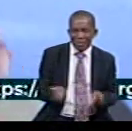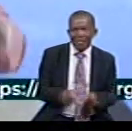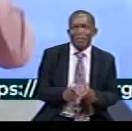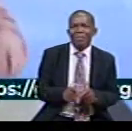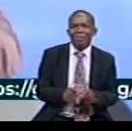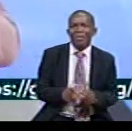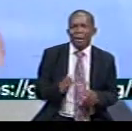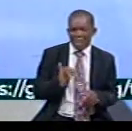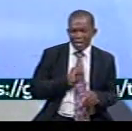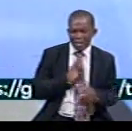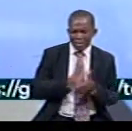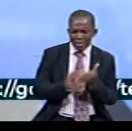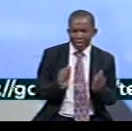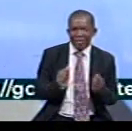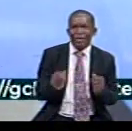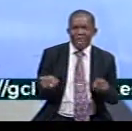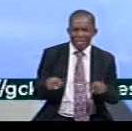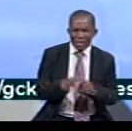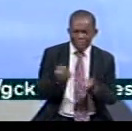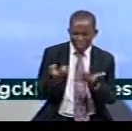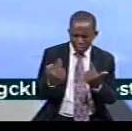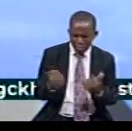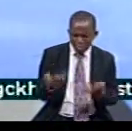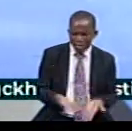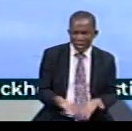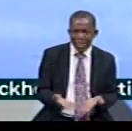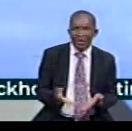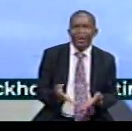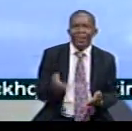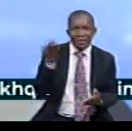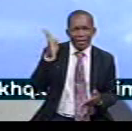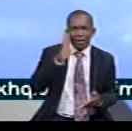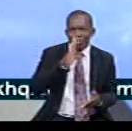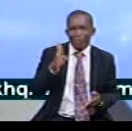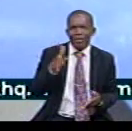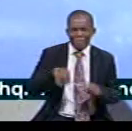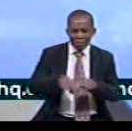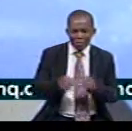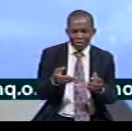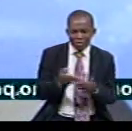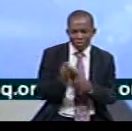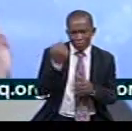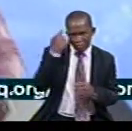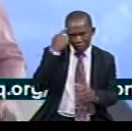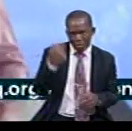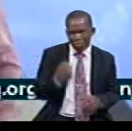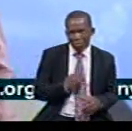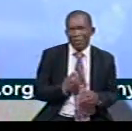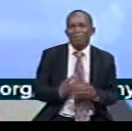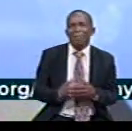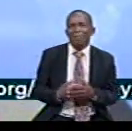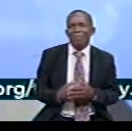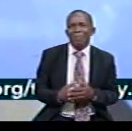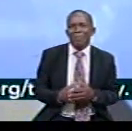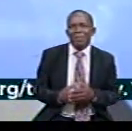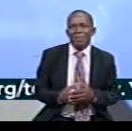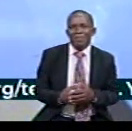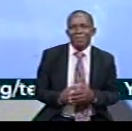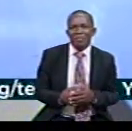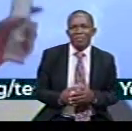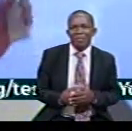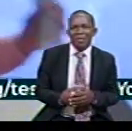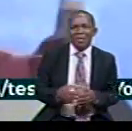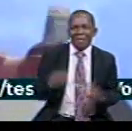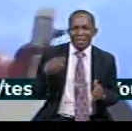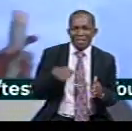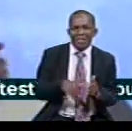that once I step my foot here, there is going to be a breakthrough. And this afternoon, I was